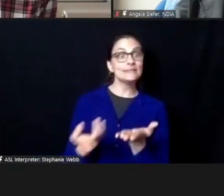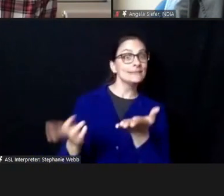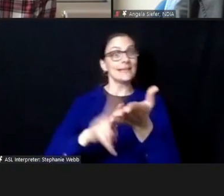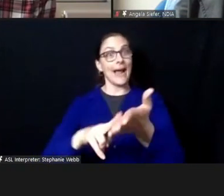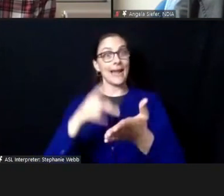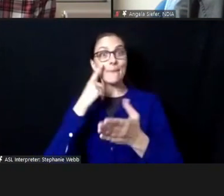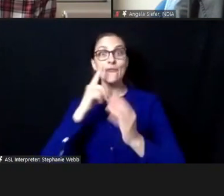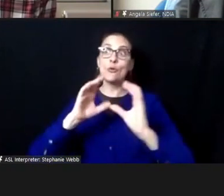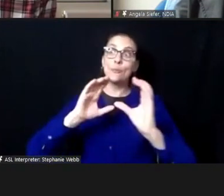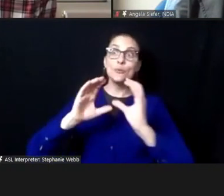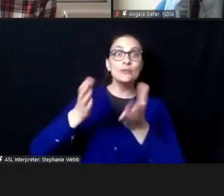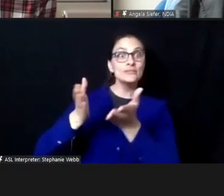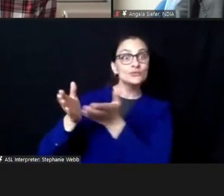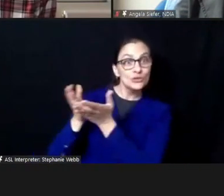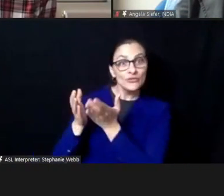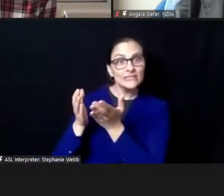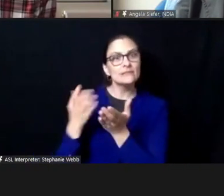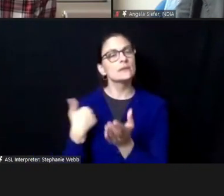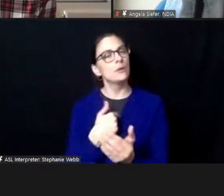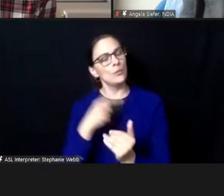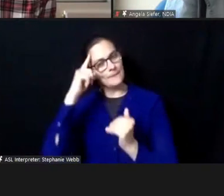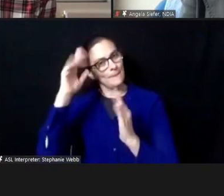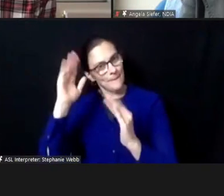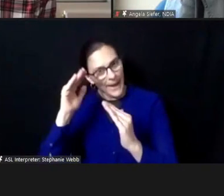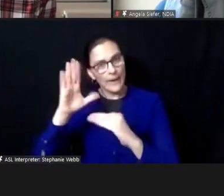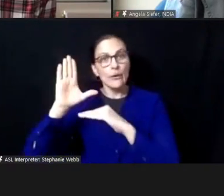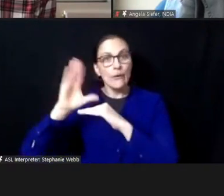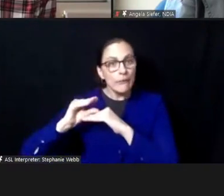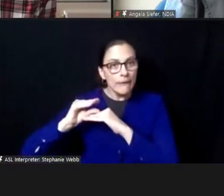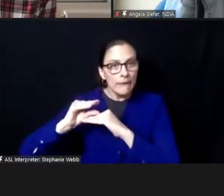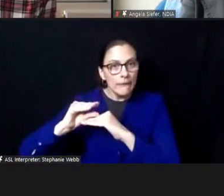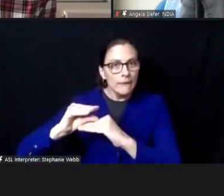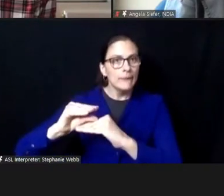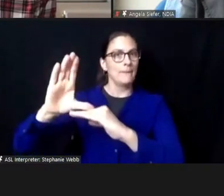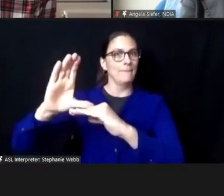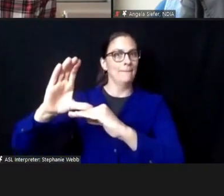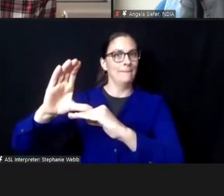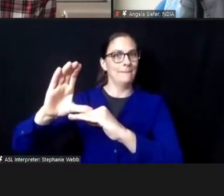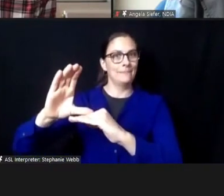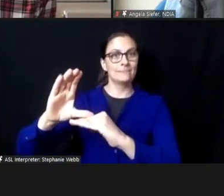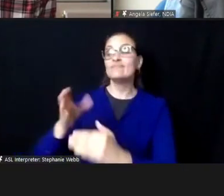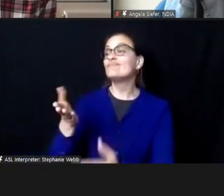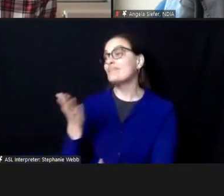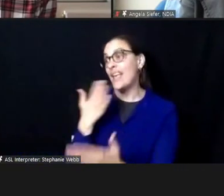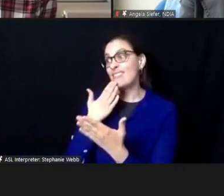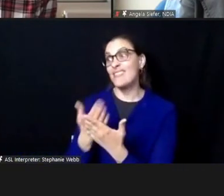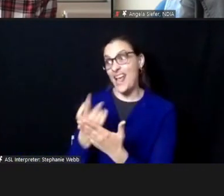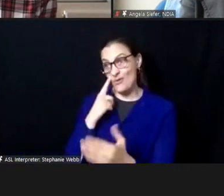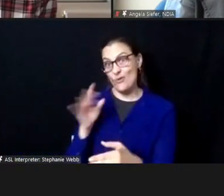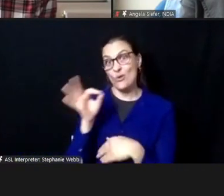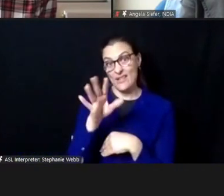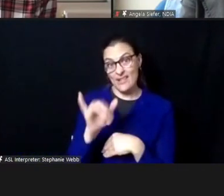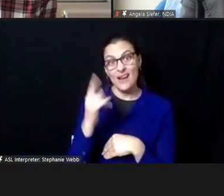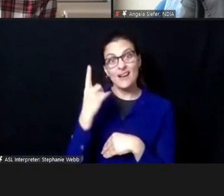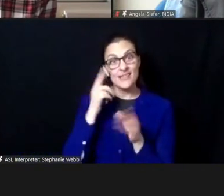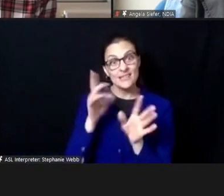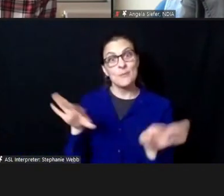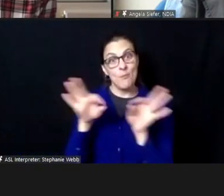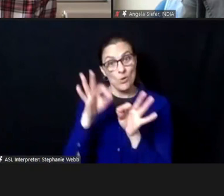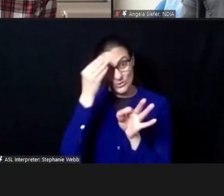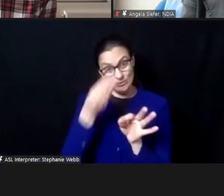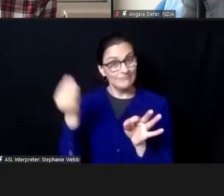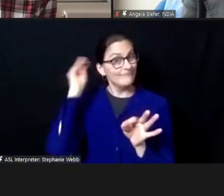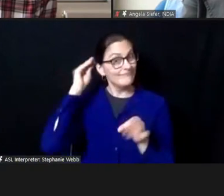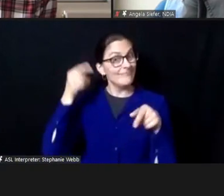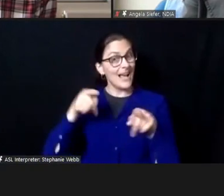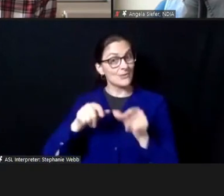interesting point for us to kind of think through and factor in here as we continue on the proceeding. I think it's also, I was just going to note that it's